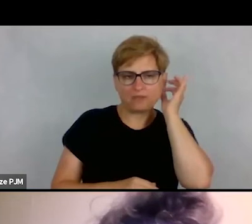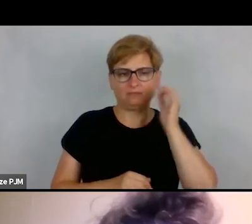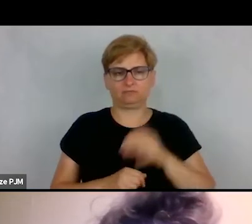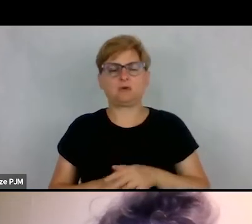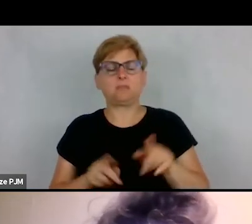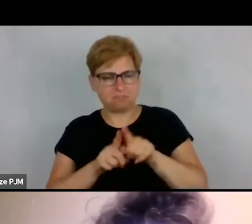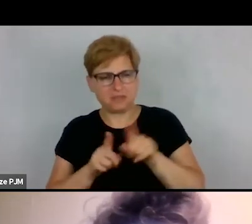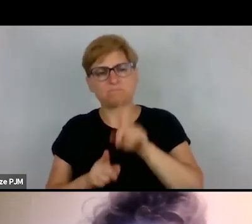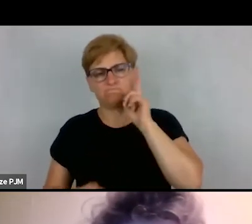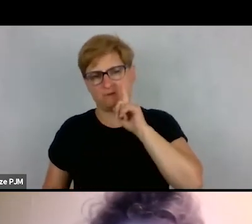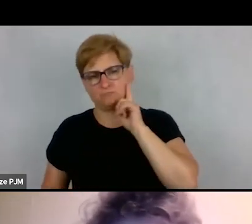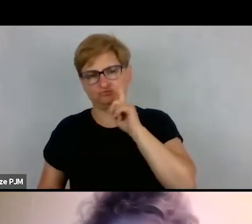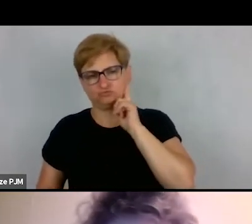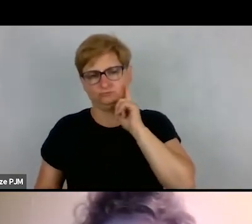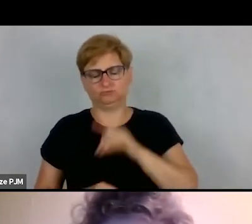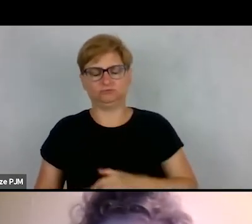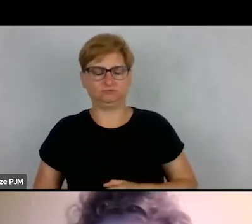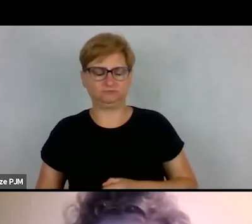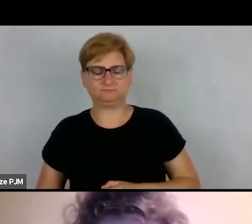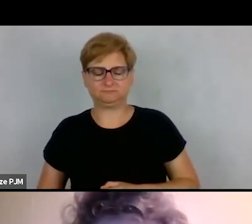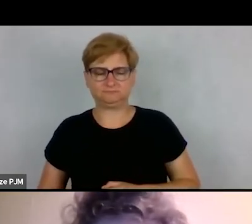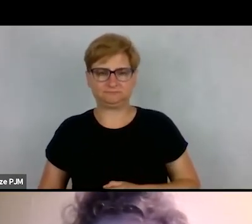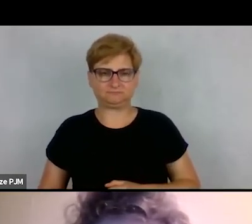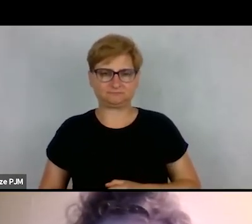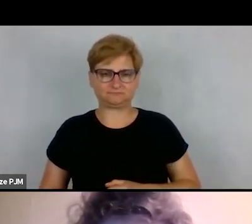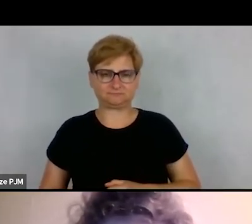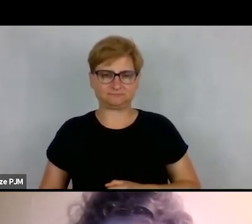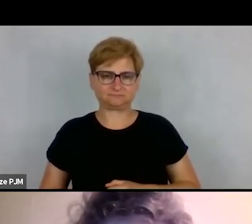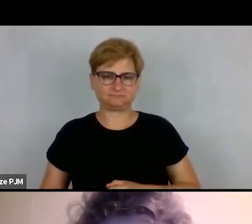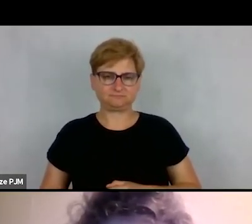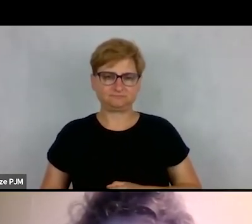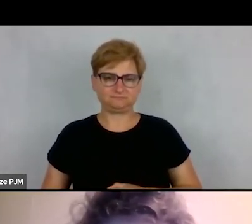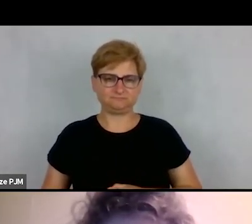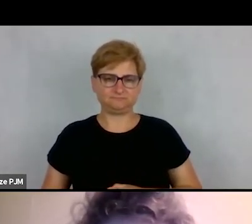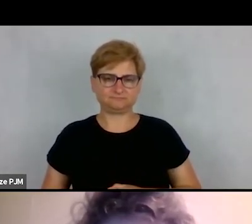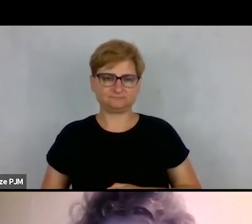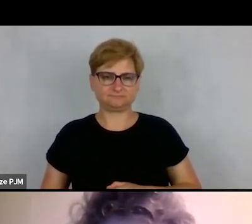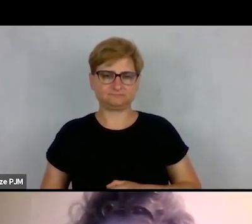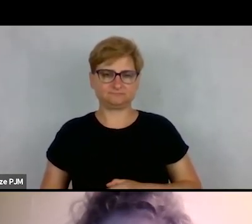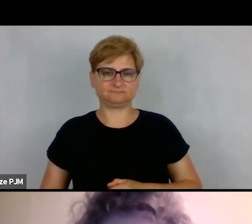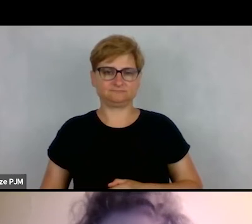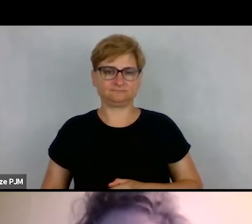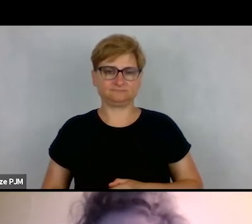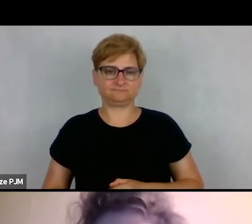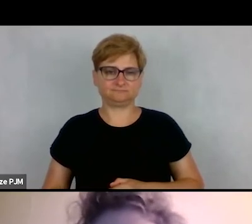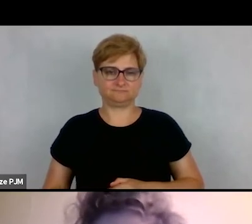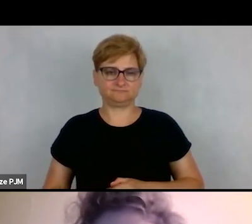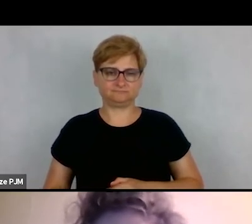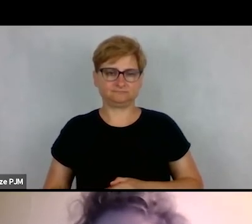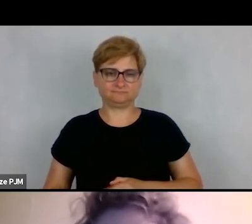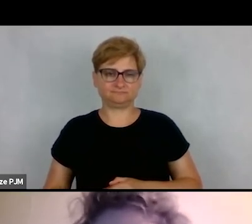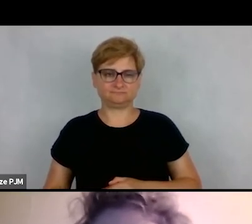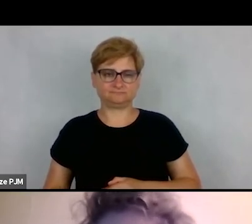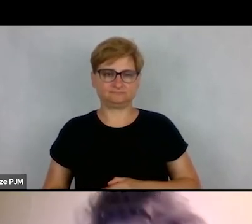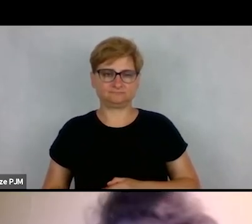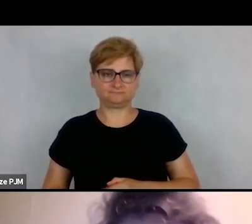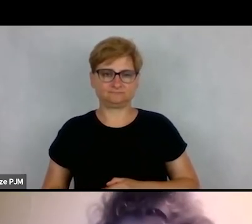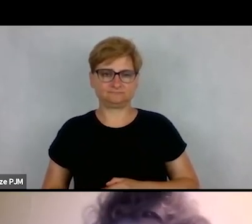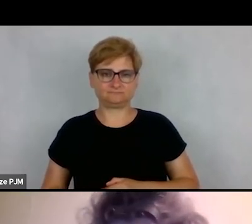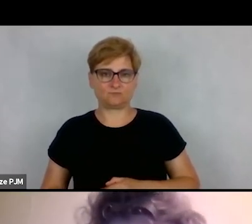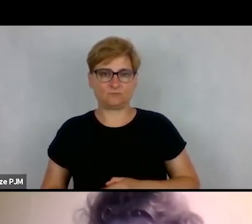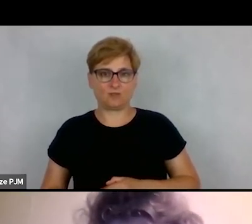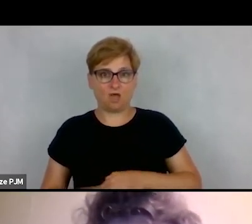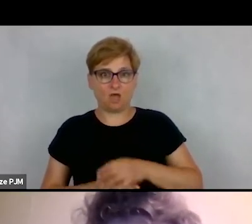think while men didn't want to talk about some things in front of women, they didn't want to talk about some things in front of men. And so women were able